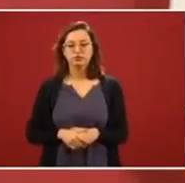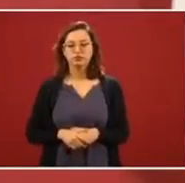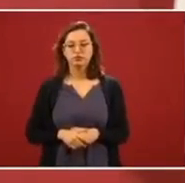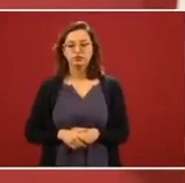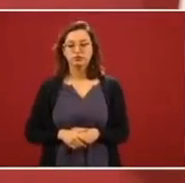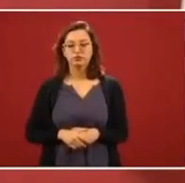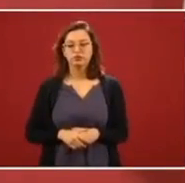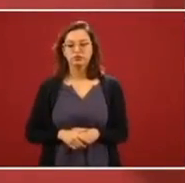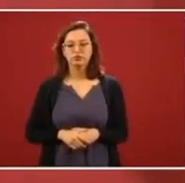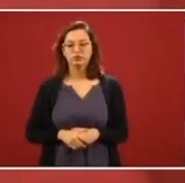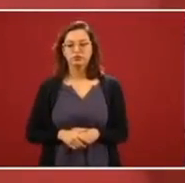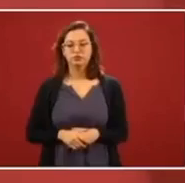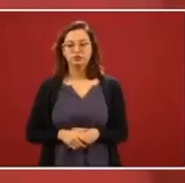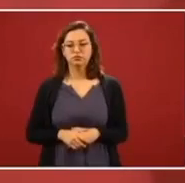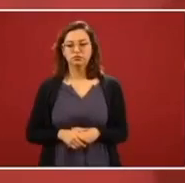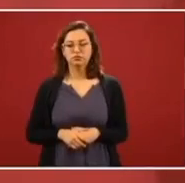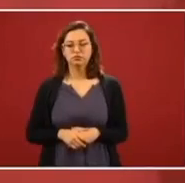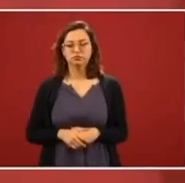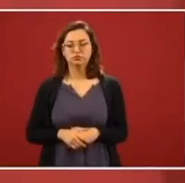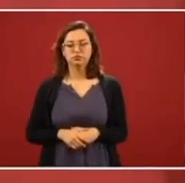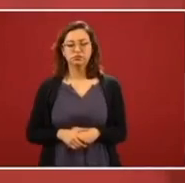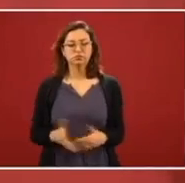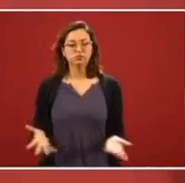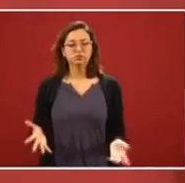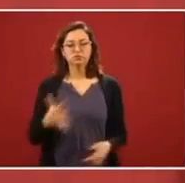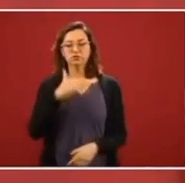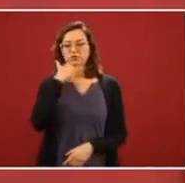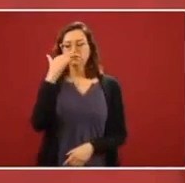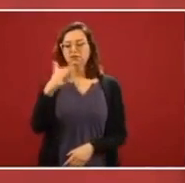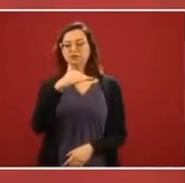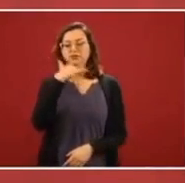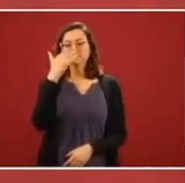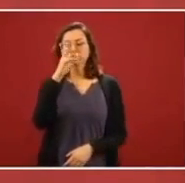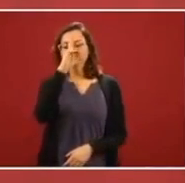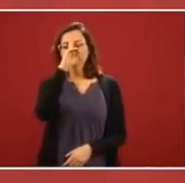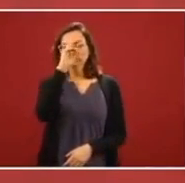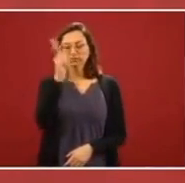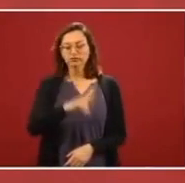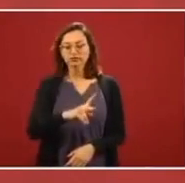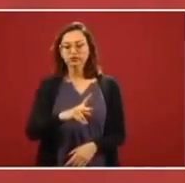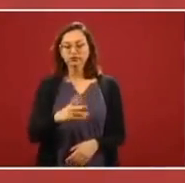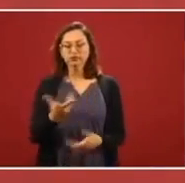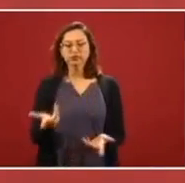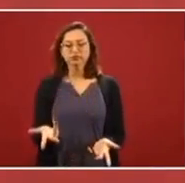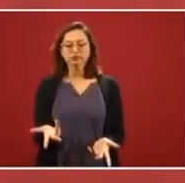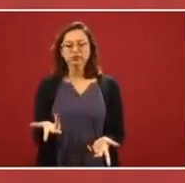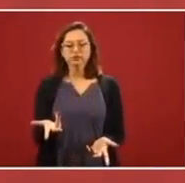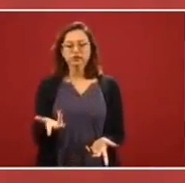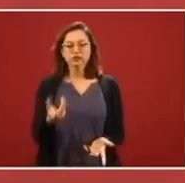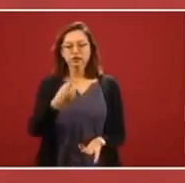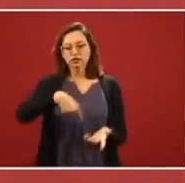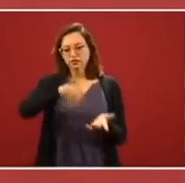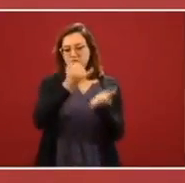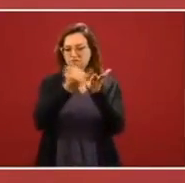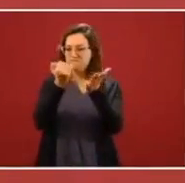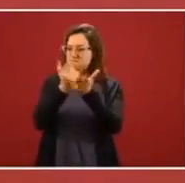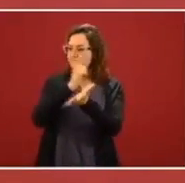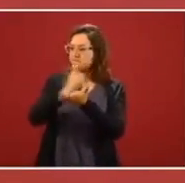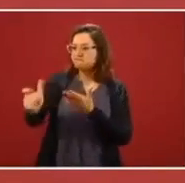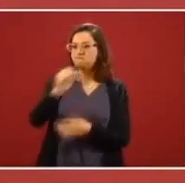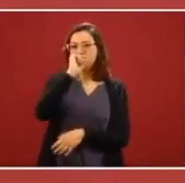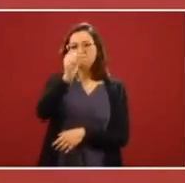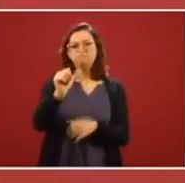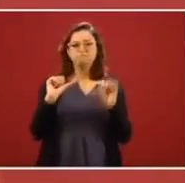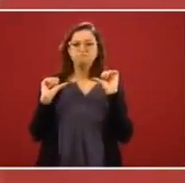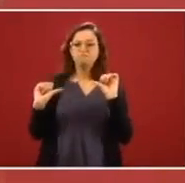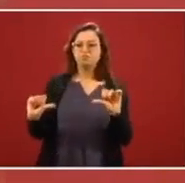Un factor de corrupción, one factor of corruption el que no pagaban impuestos, was that they paid